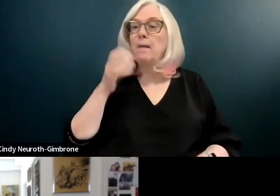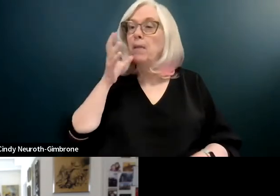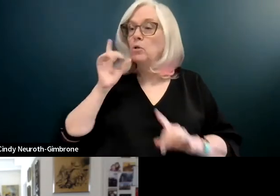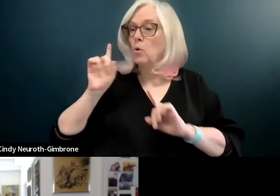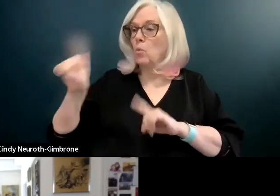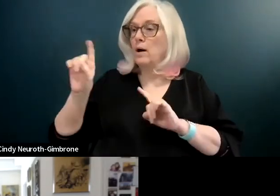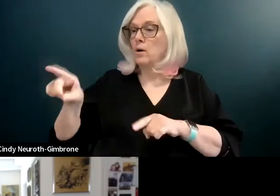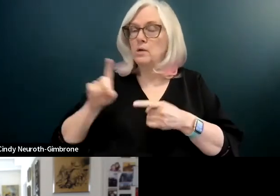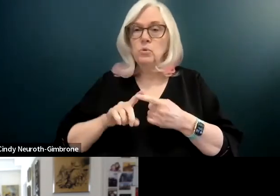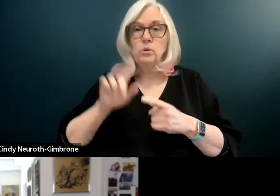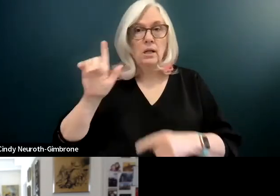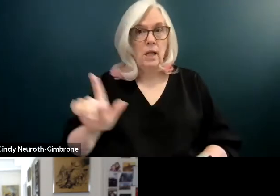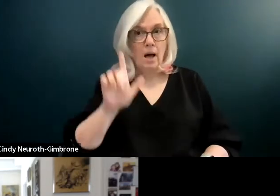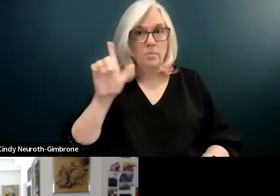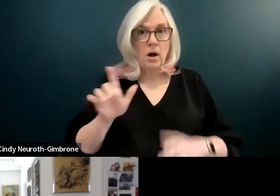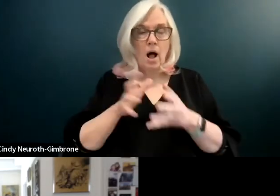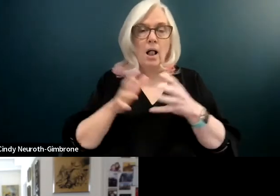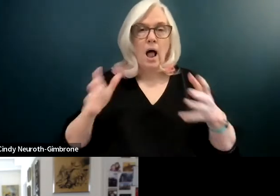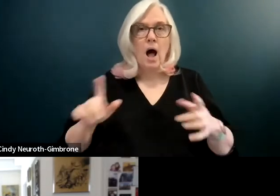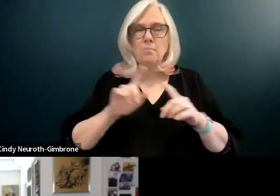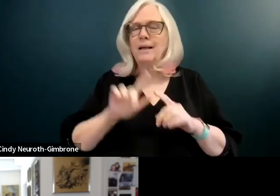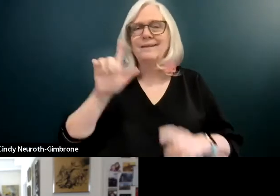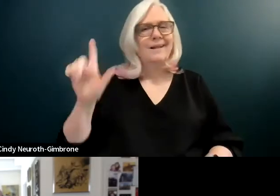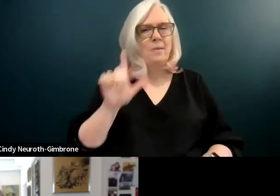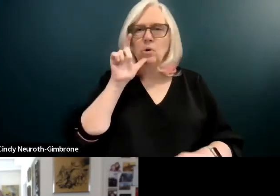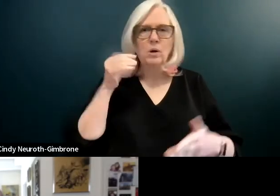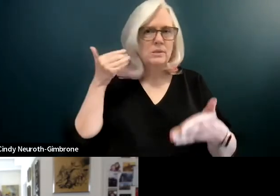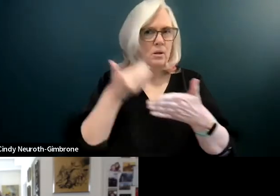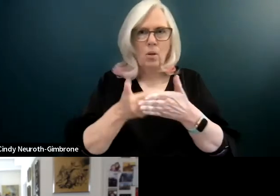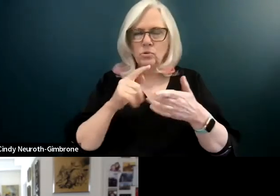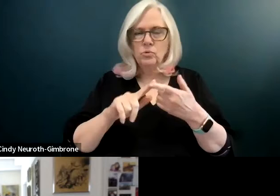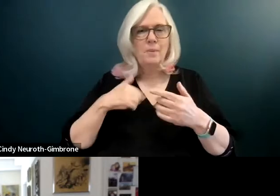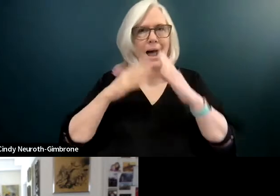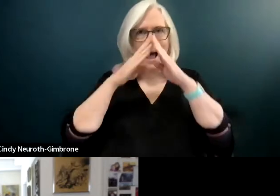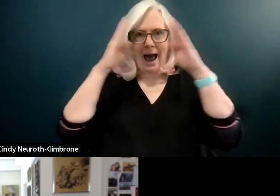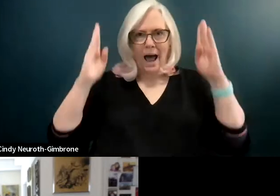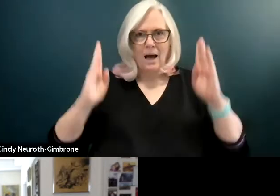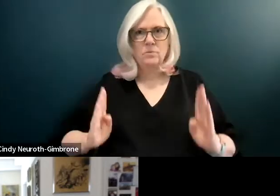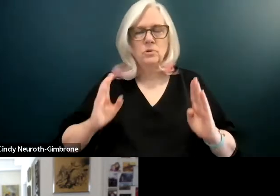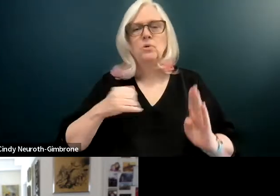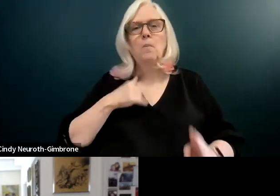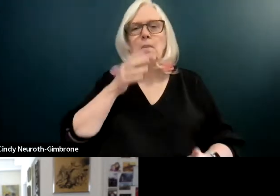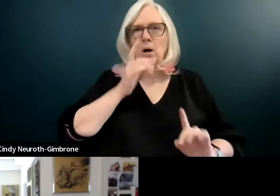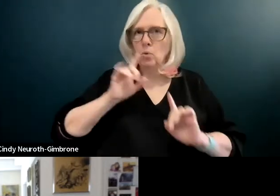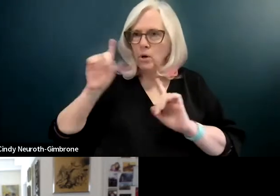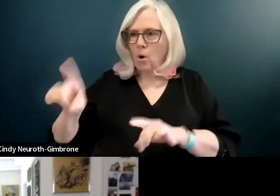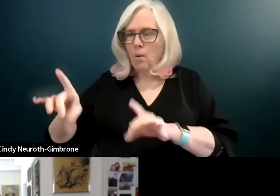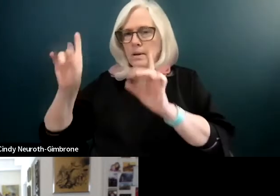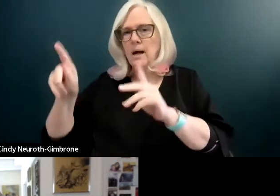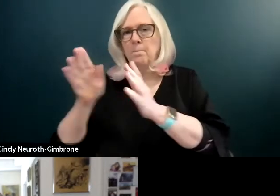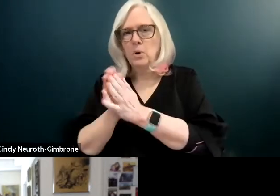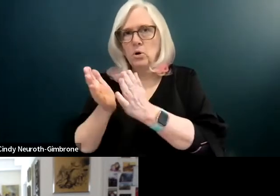the library wasn't close enough to my house. And so, my mother would go and pick up books, and I would